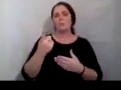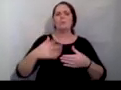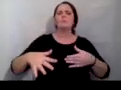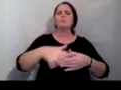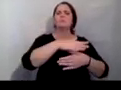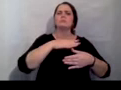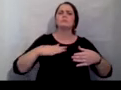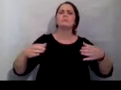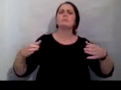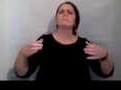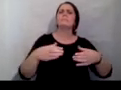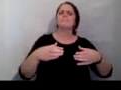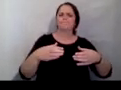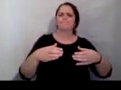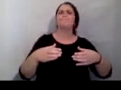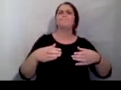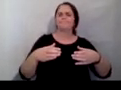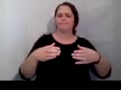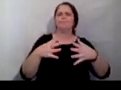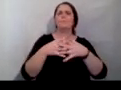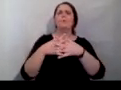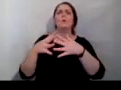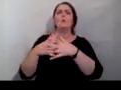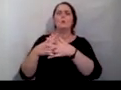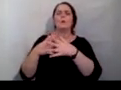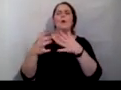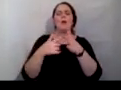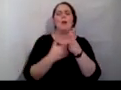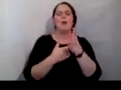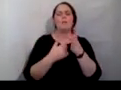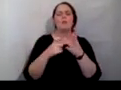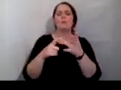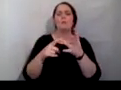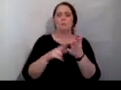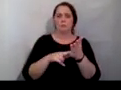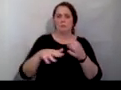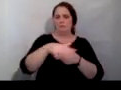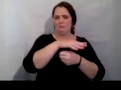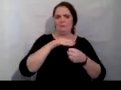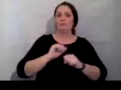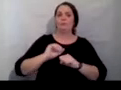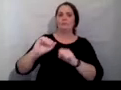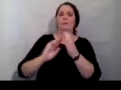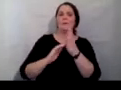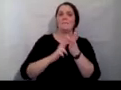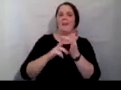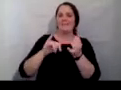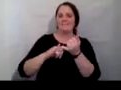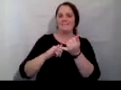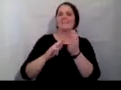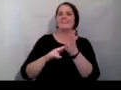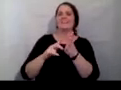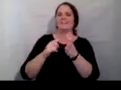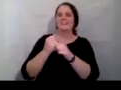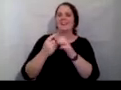Abalich, Winkenham, Wanam, Chara and Putsch clans of the Wik and Wikwe people of Arakoon, which is where